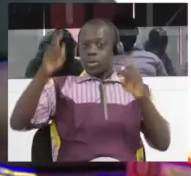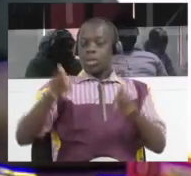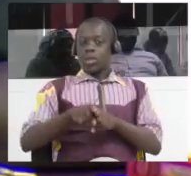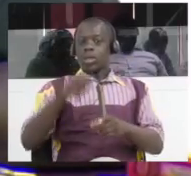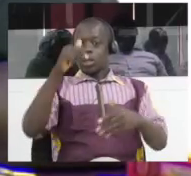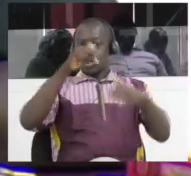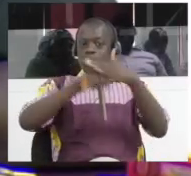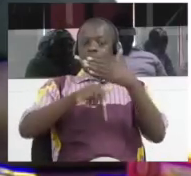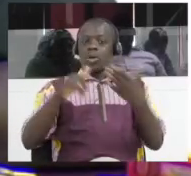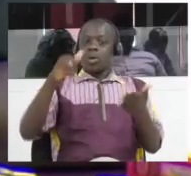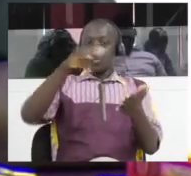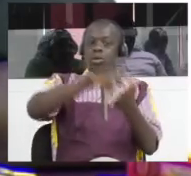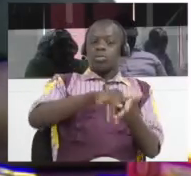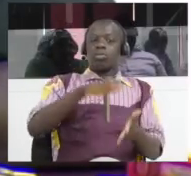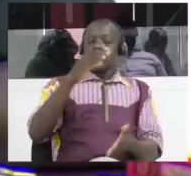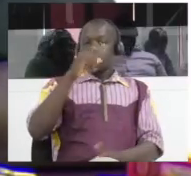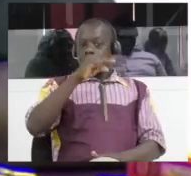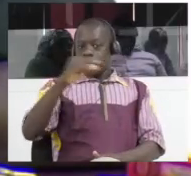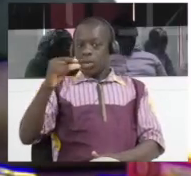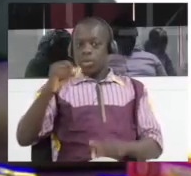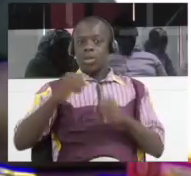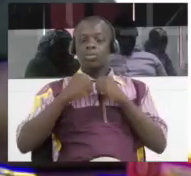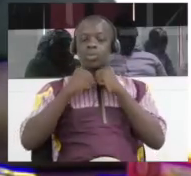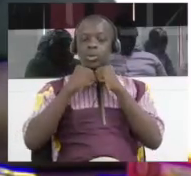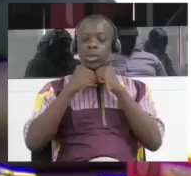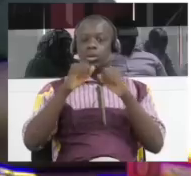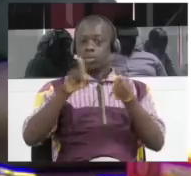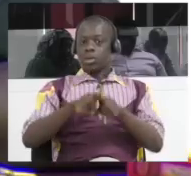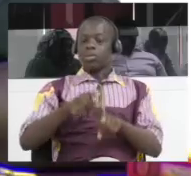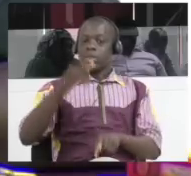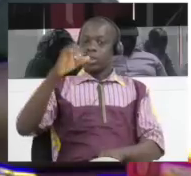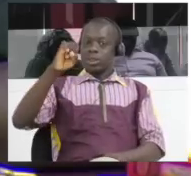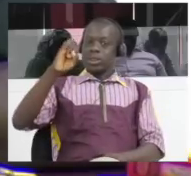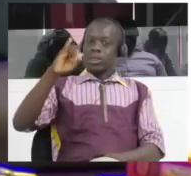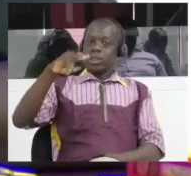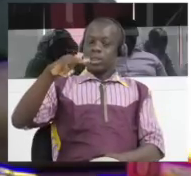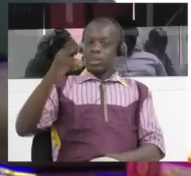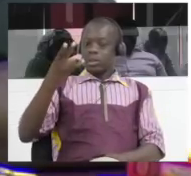officers at Yundum. And then they named Sana Sabali and Lieutenant Singate.